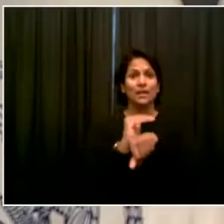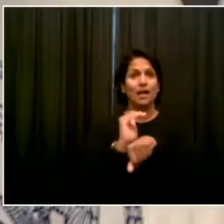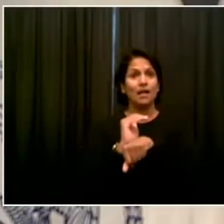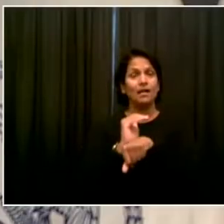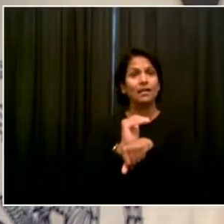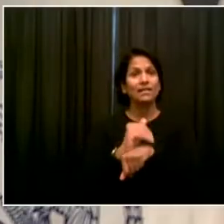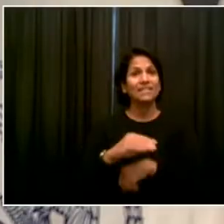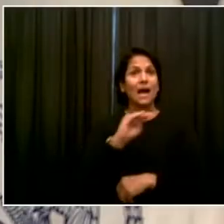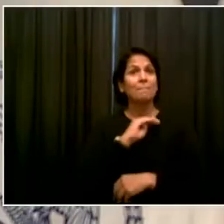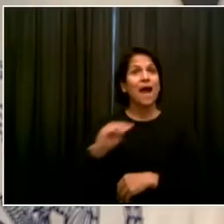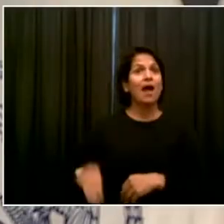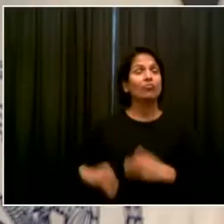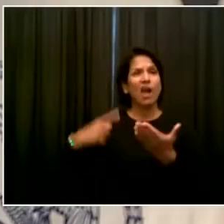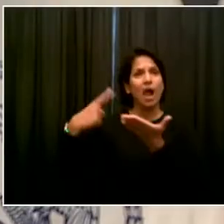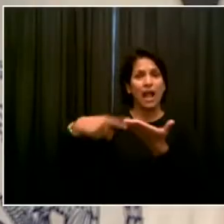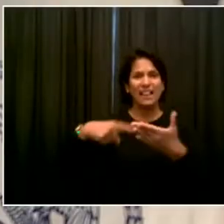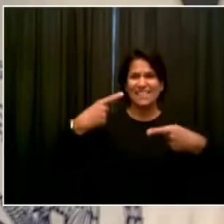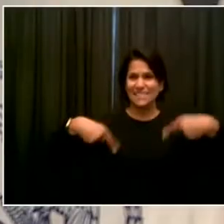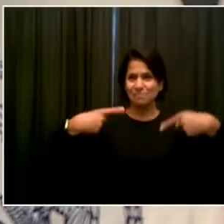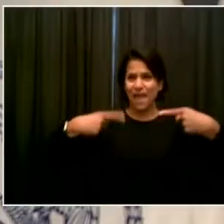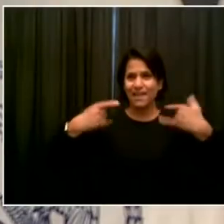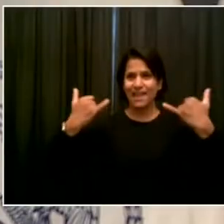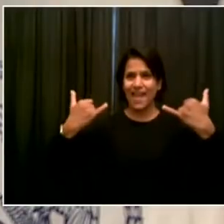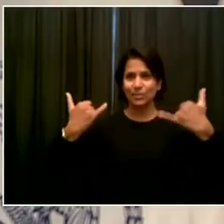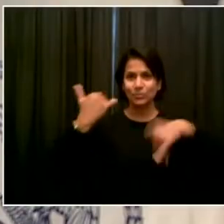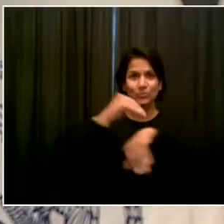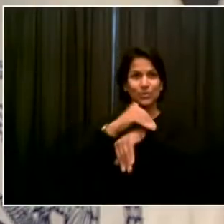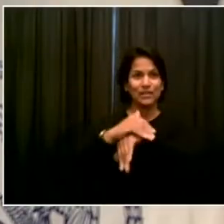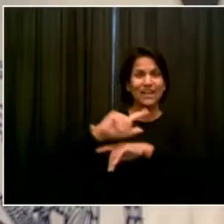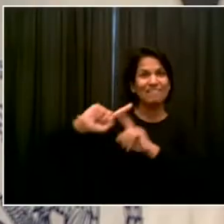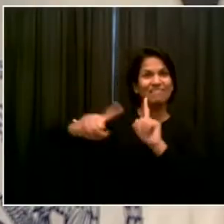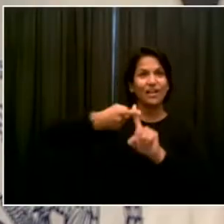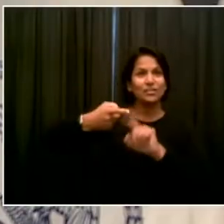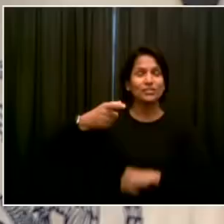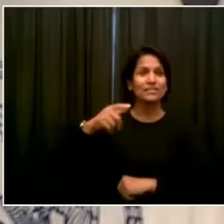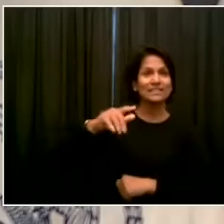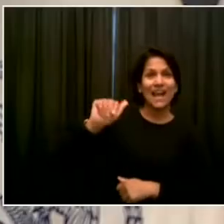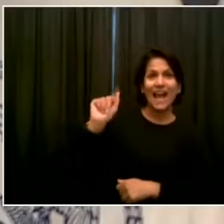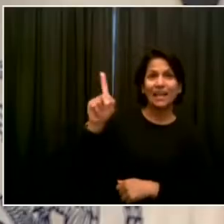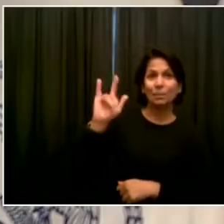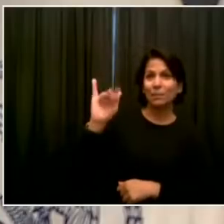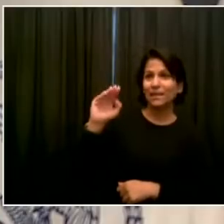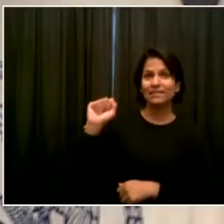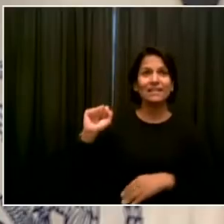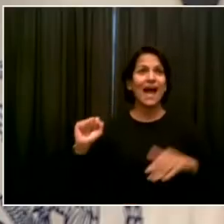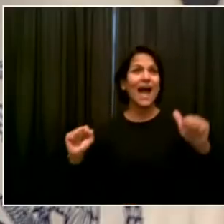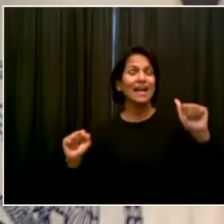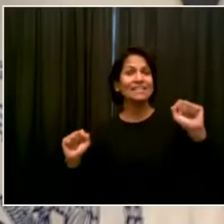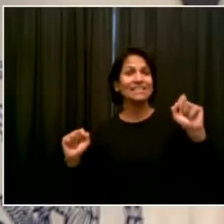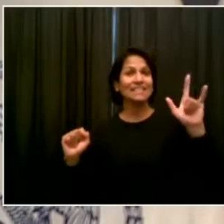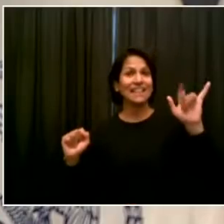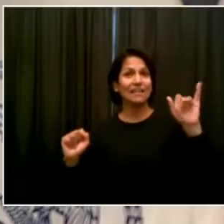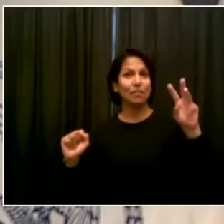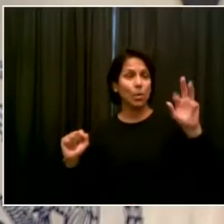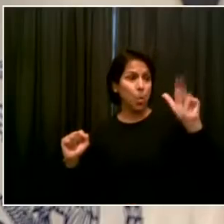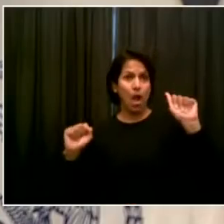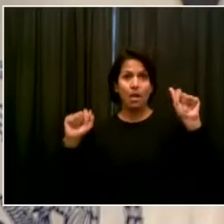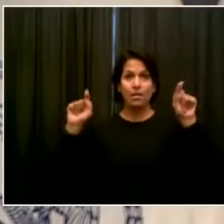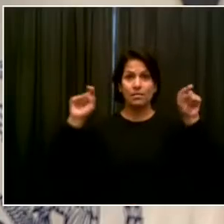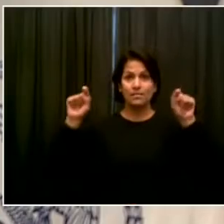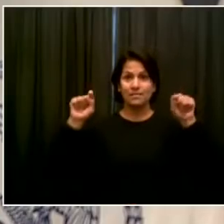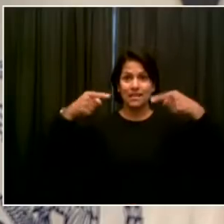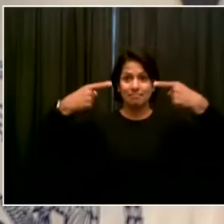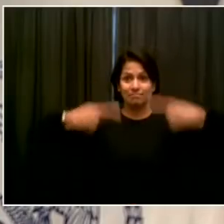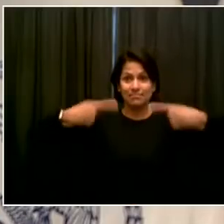and Curtis Sliwa. You've said you thought that Mr. Adams would make a great mayor. What do you think about Curtis